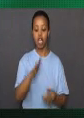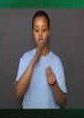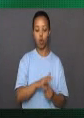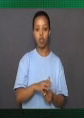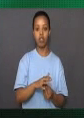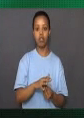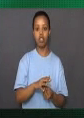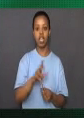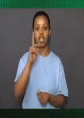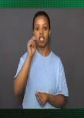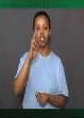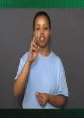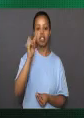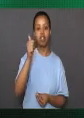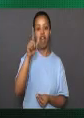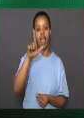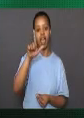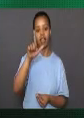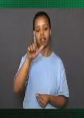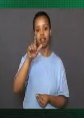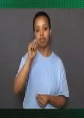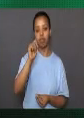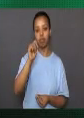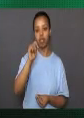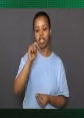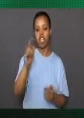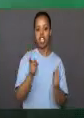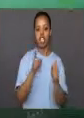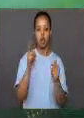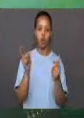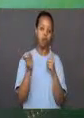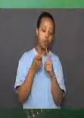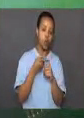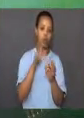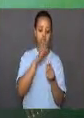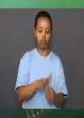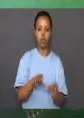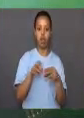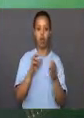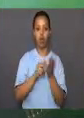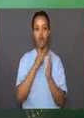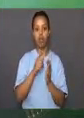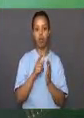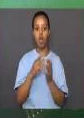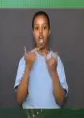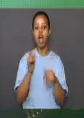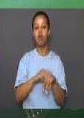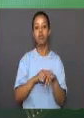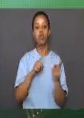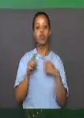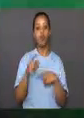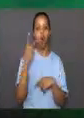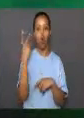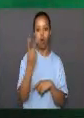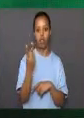Dominant traits mask recessive traits. It is time for our second activity.